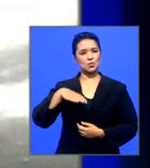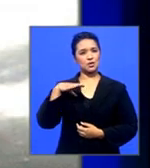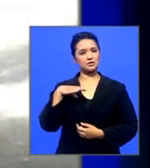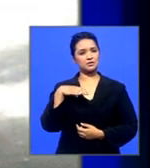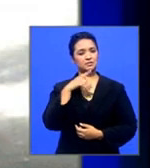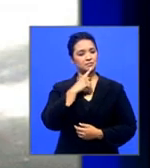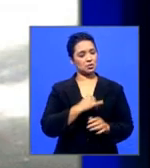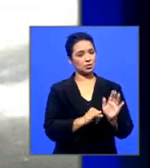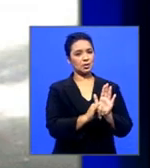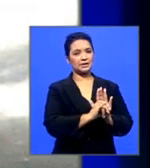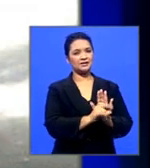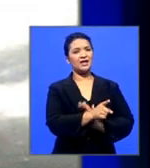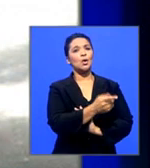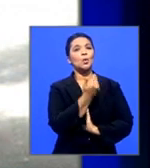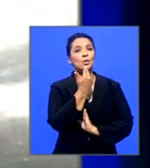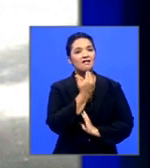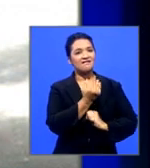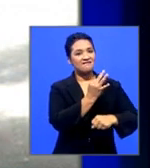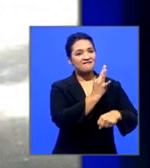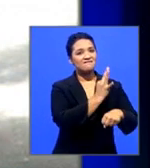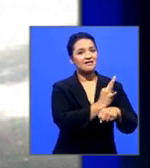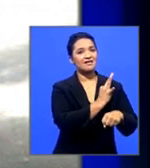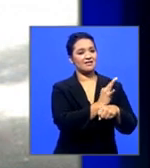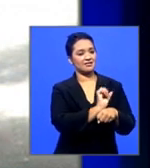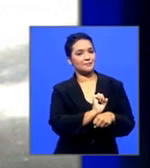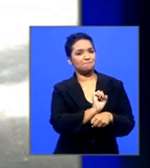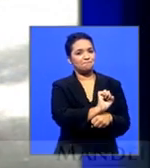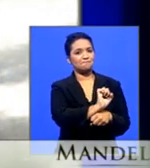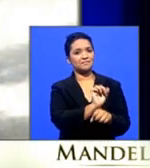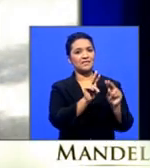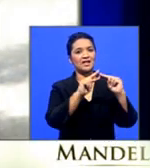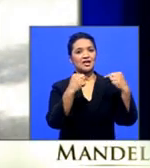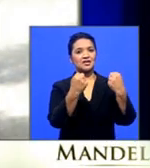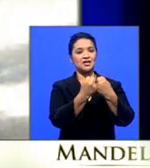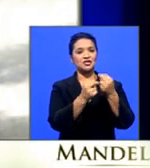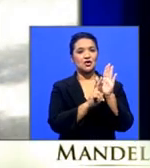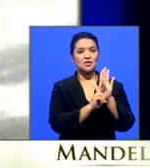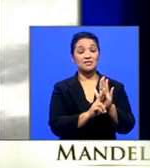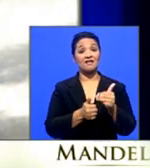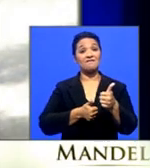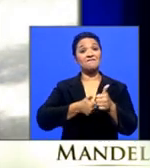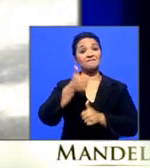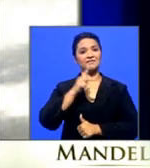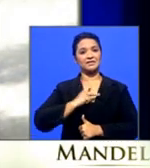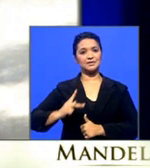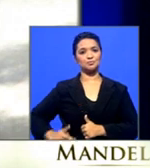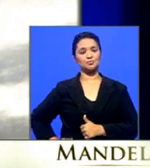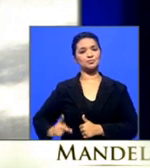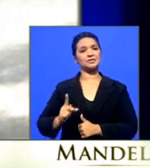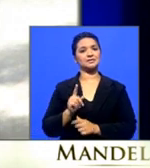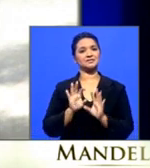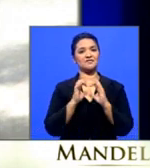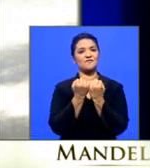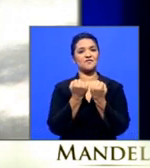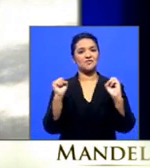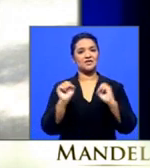identity. You're talking about the father, you're talking about an international figure, you're talking about the first president of a democratic South Africa, but